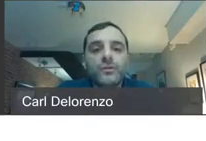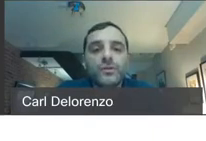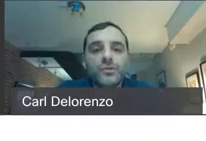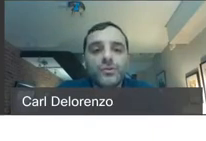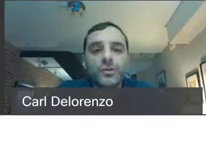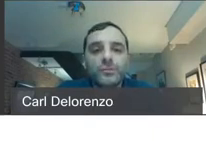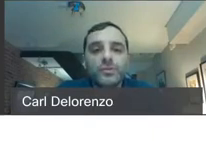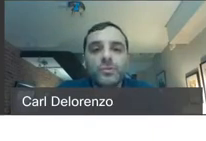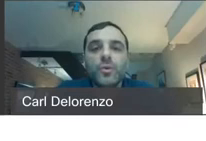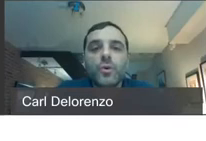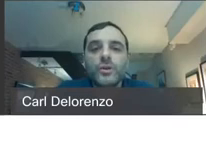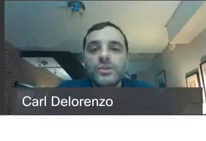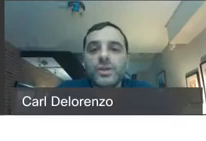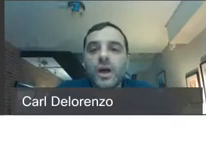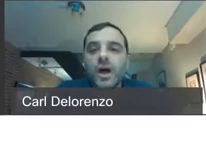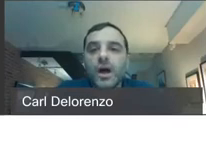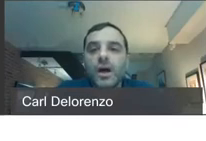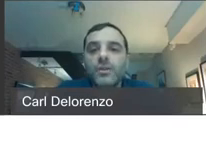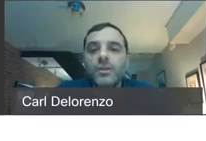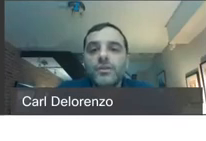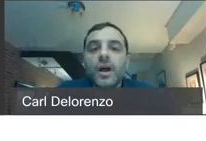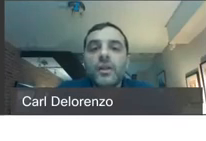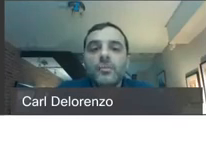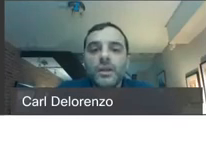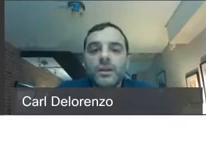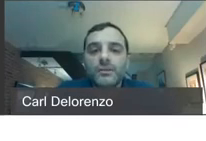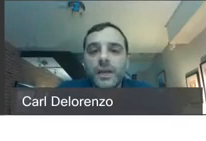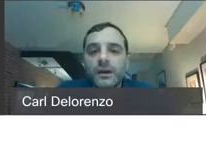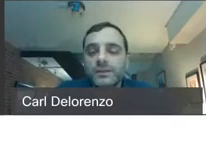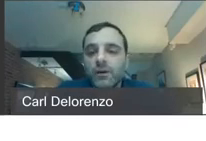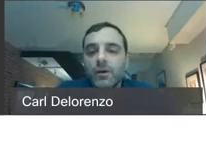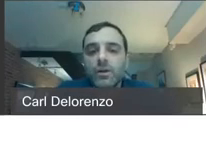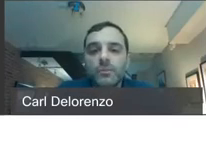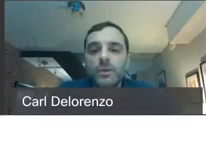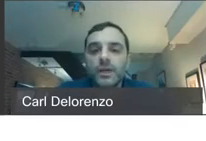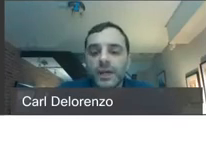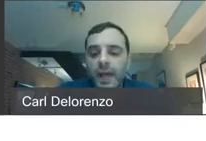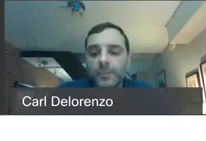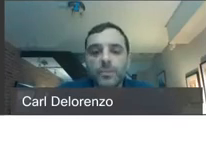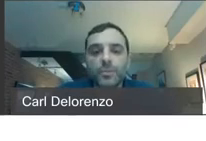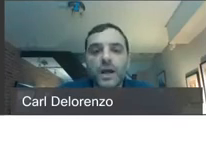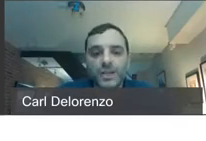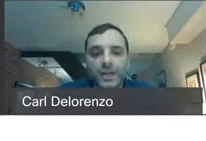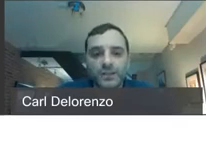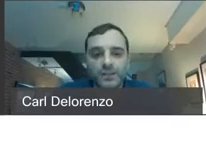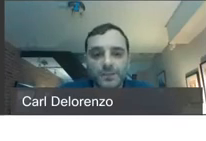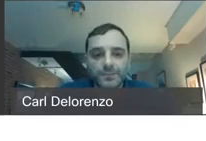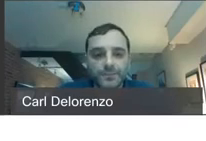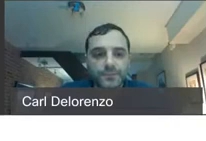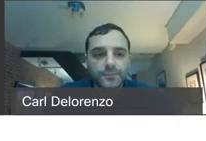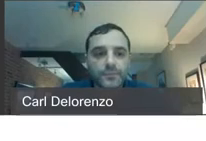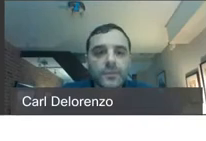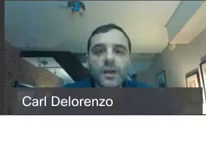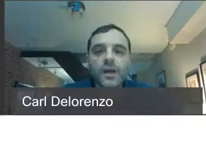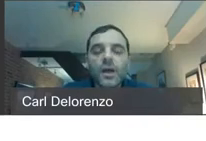this revenue stream supports the development of downtown Columbia capital projects.